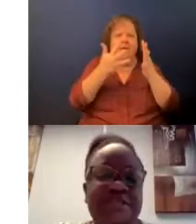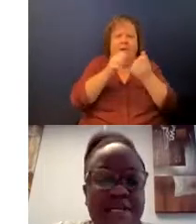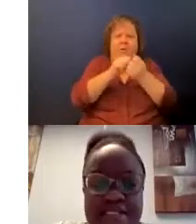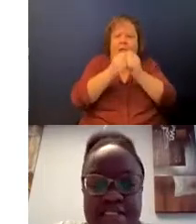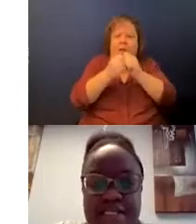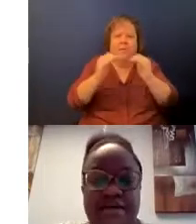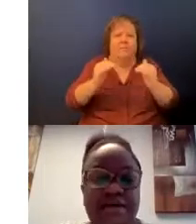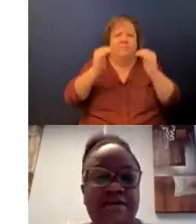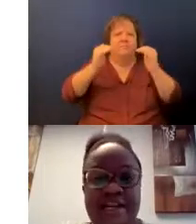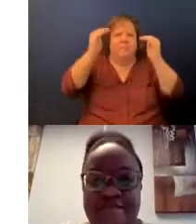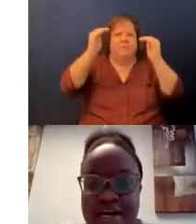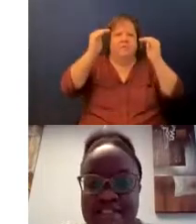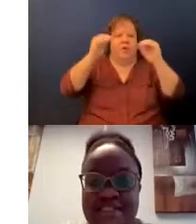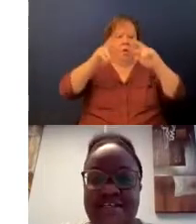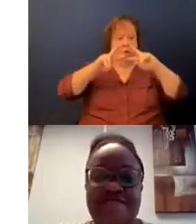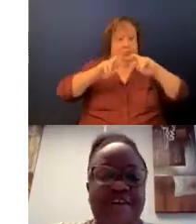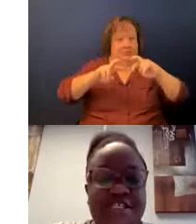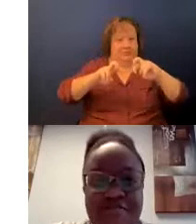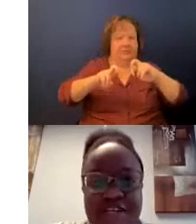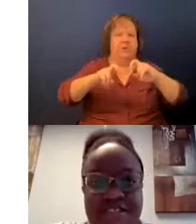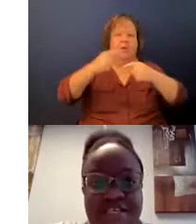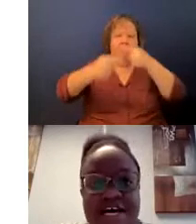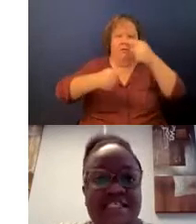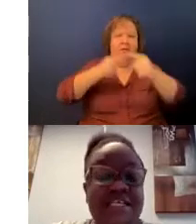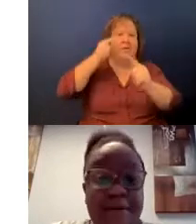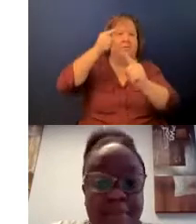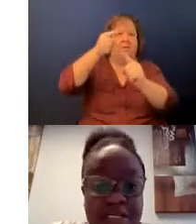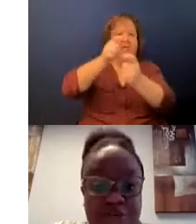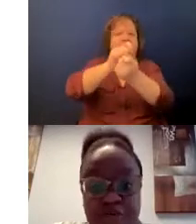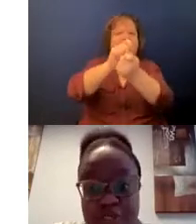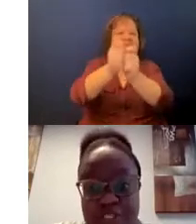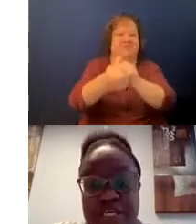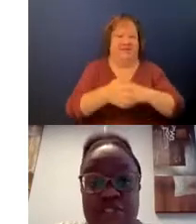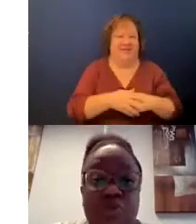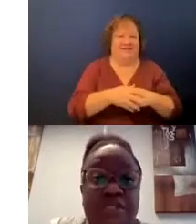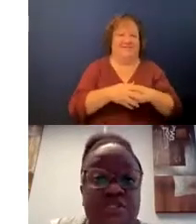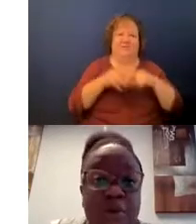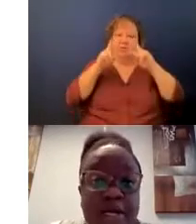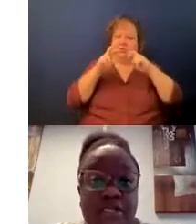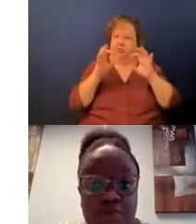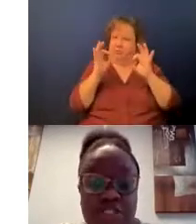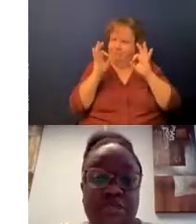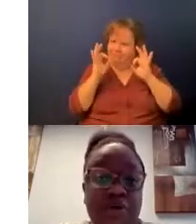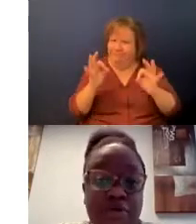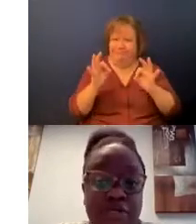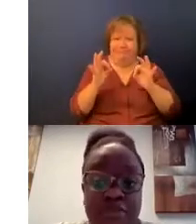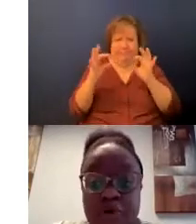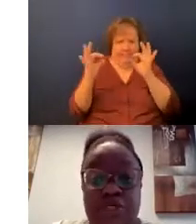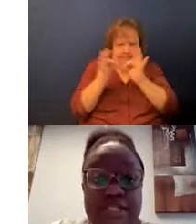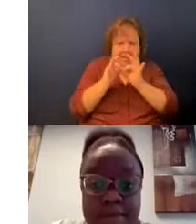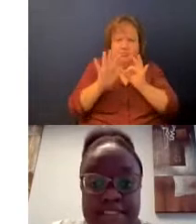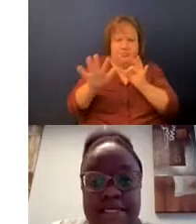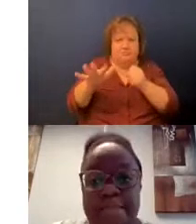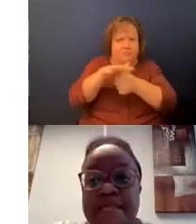include feasibility, relevance, effectiveness, sustainability of projects. And so with its wide use, its